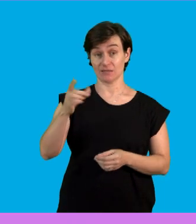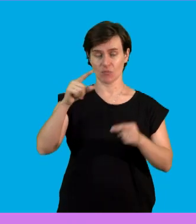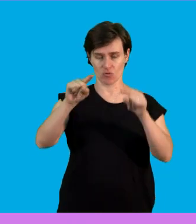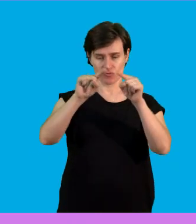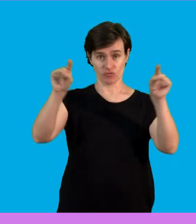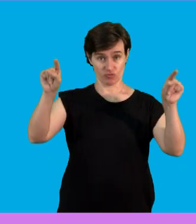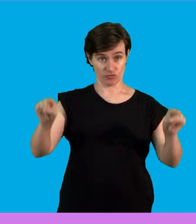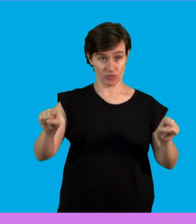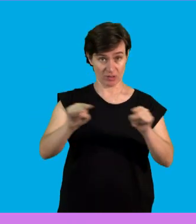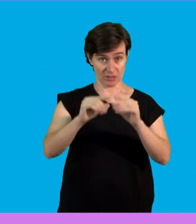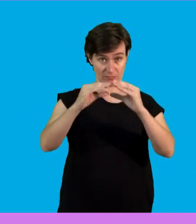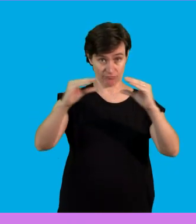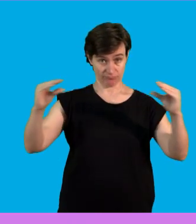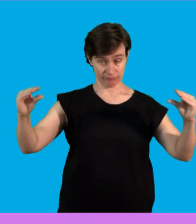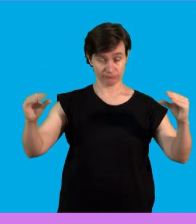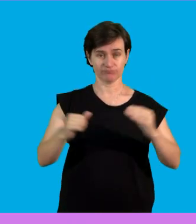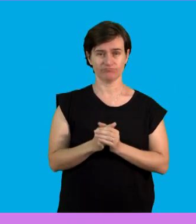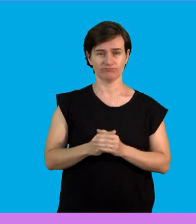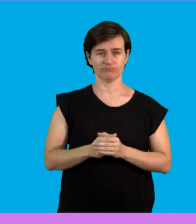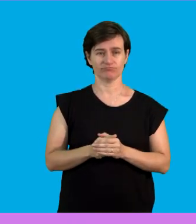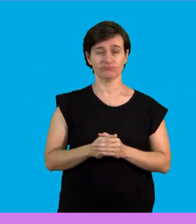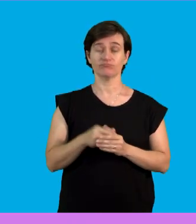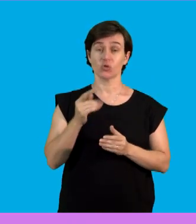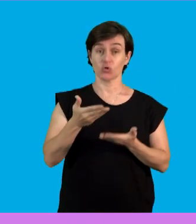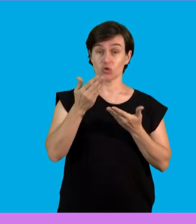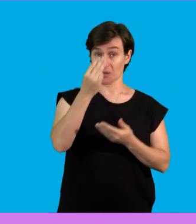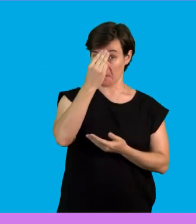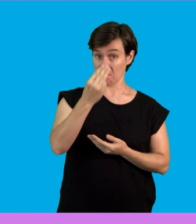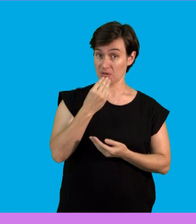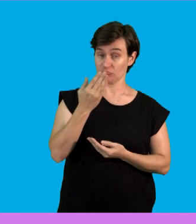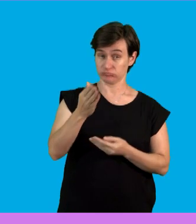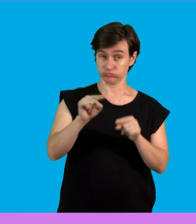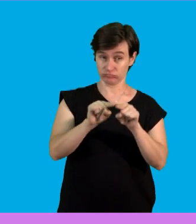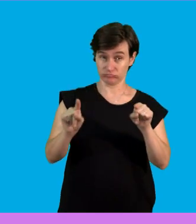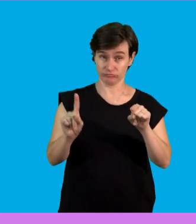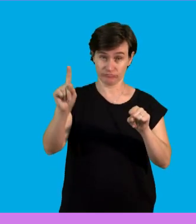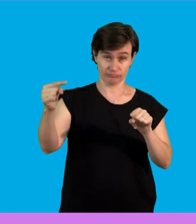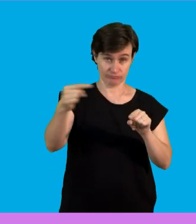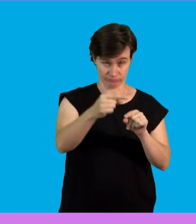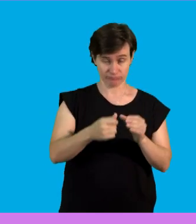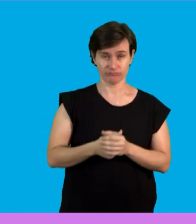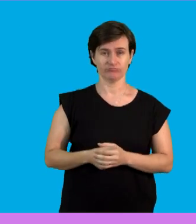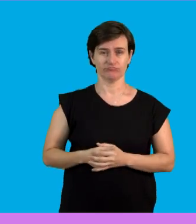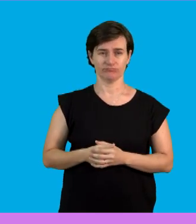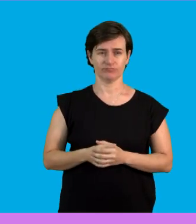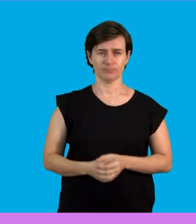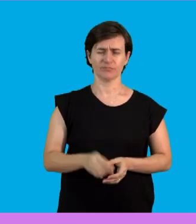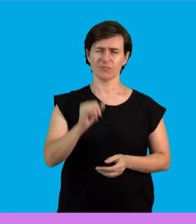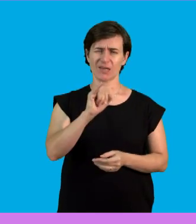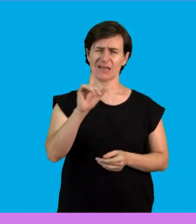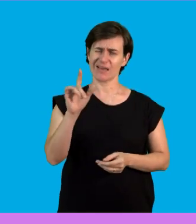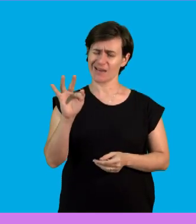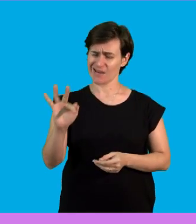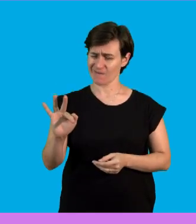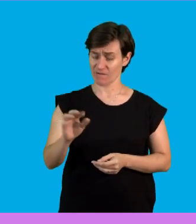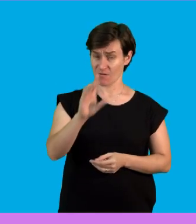of a rectangular prism. The dimensions of the box are shown in the diagram below, the yellow one. If the